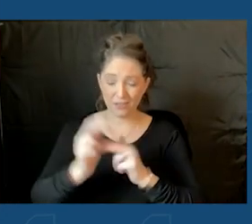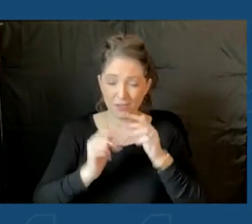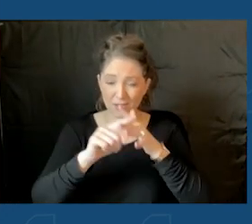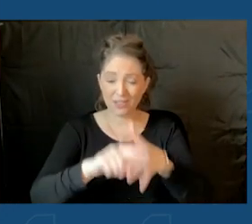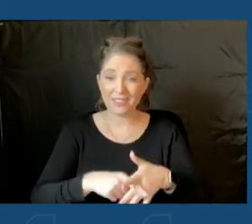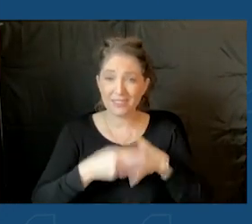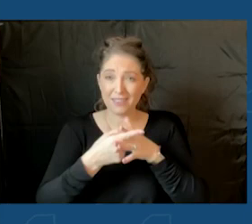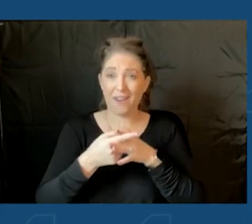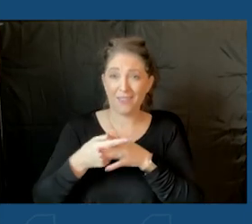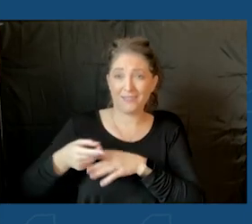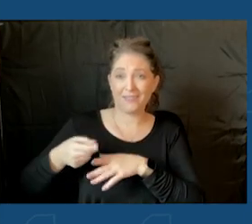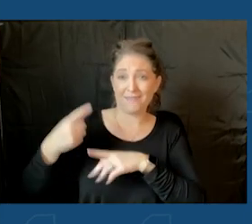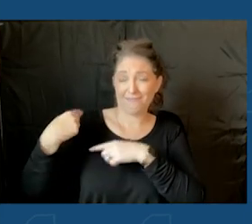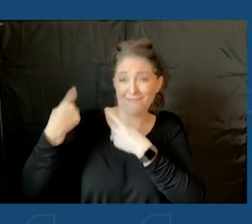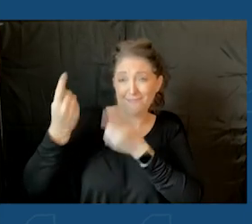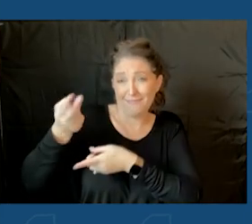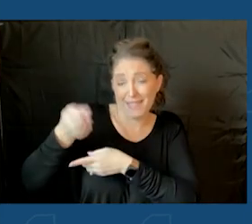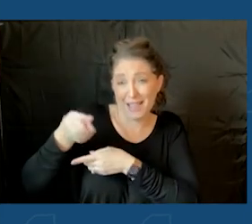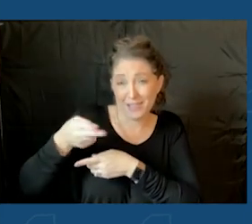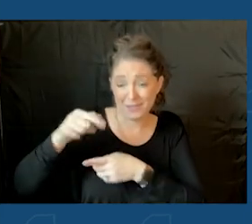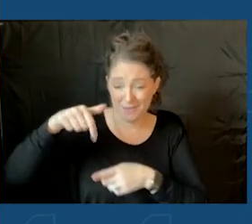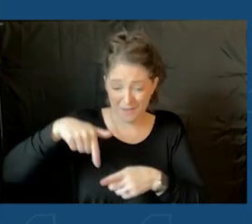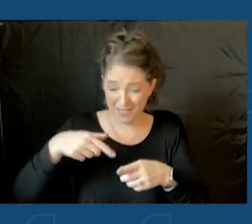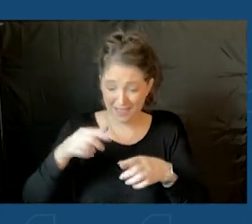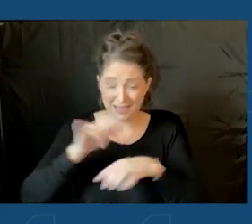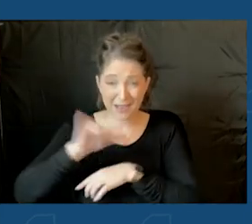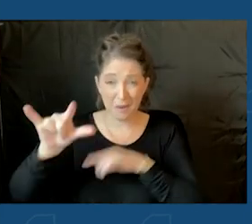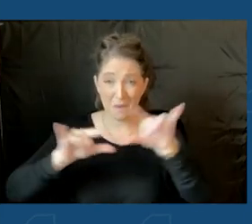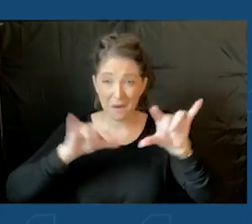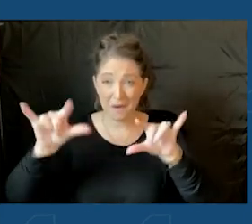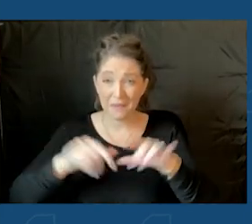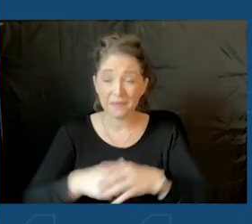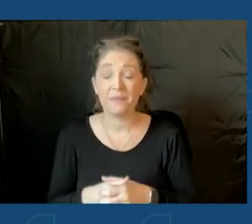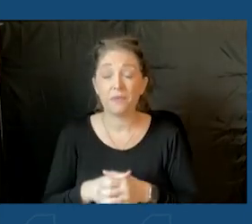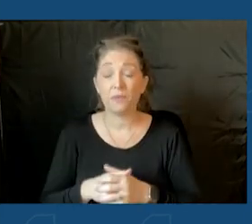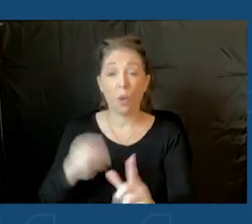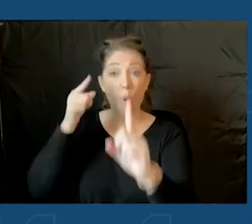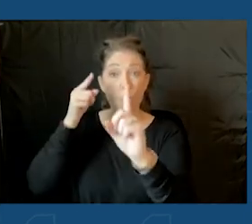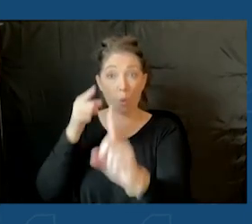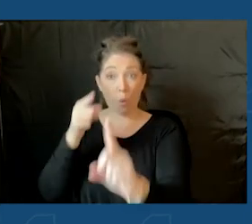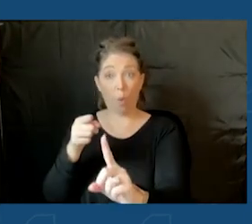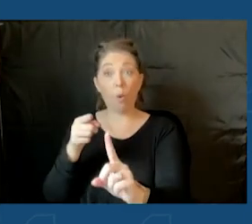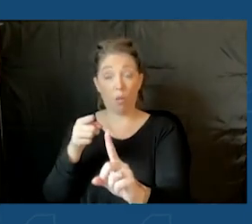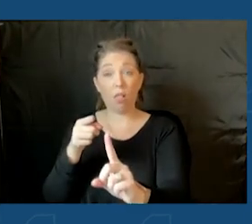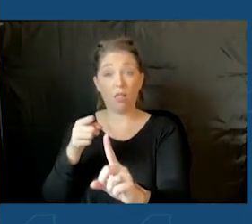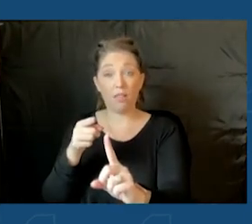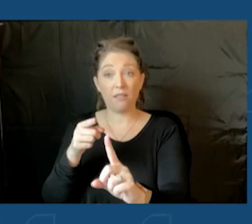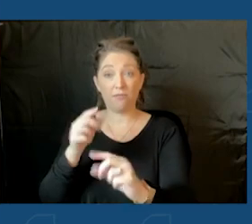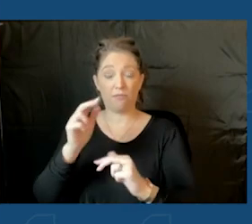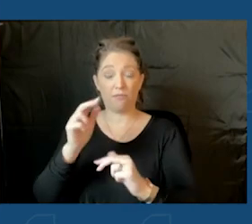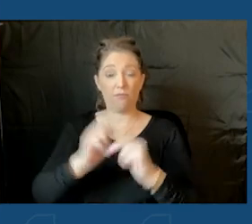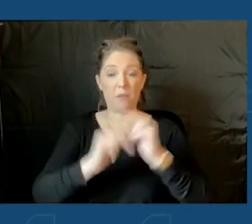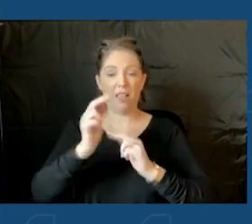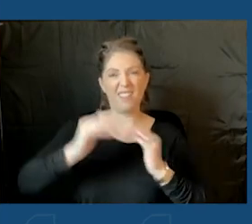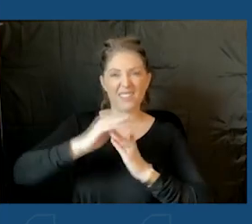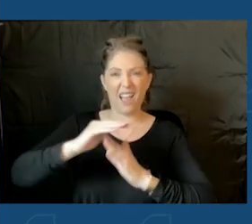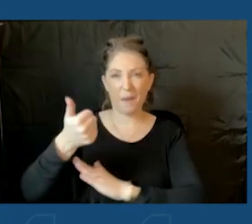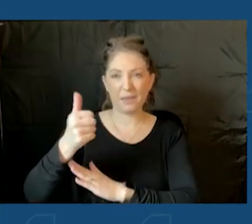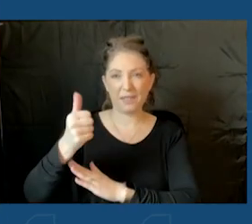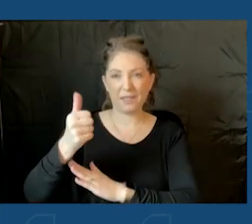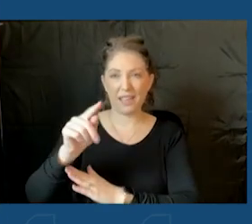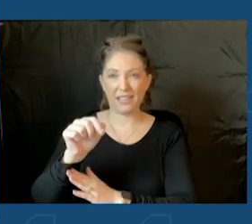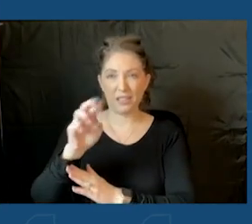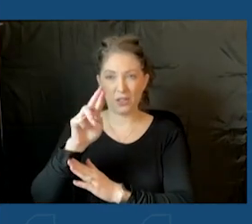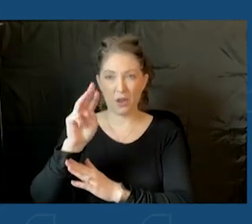this legendary airport. Our goal for the new Terminal 1 is to build a top 10 terminal. We may try to up